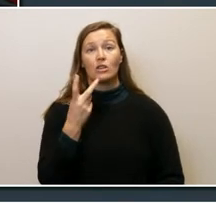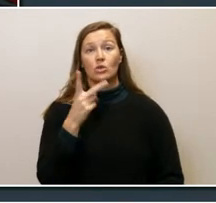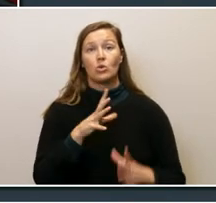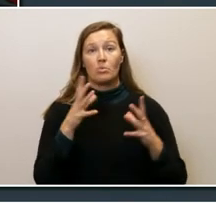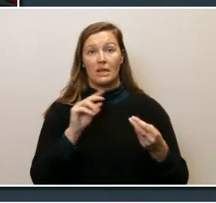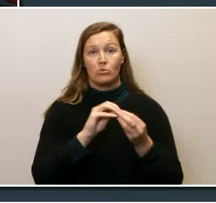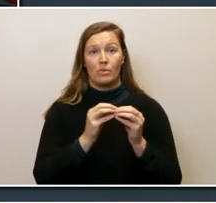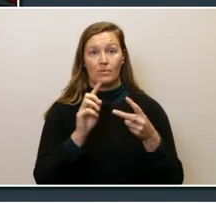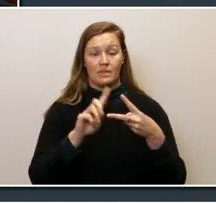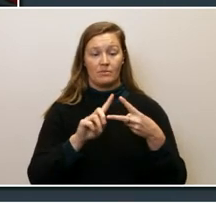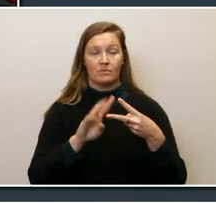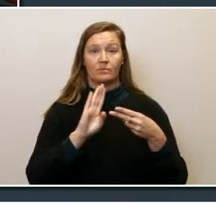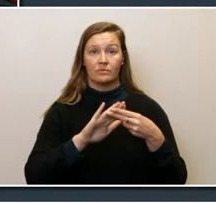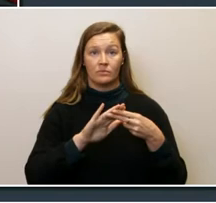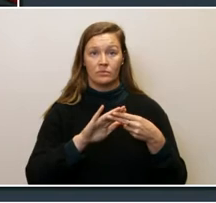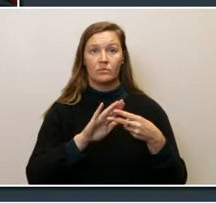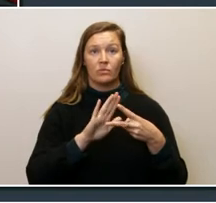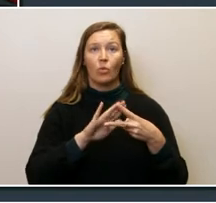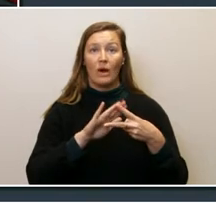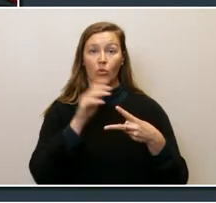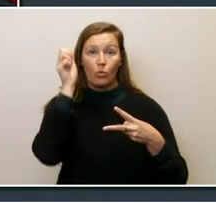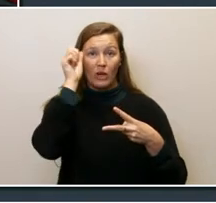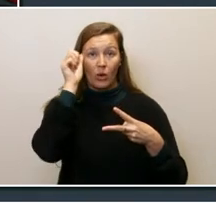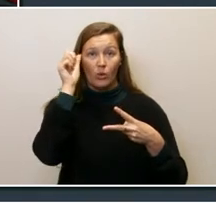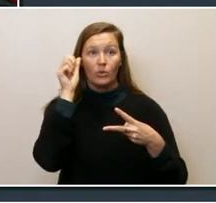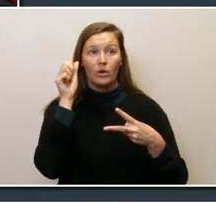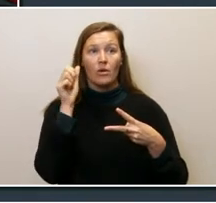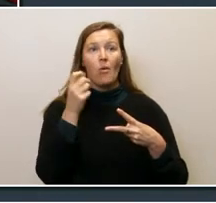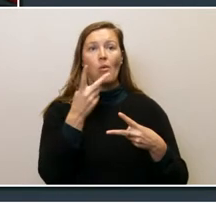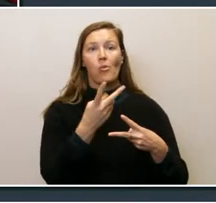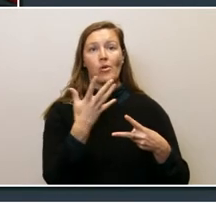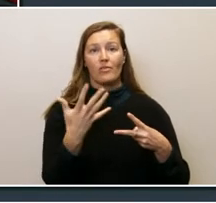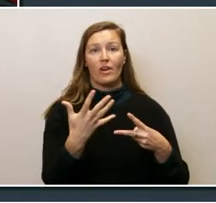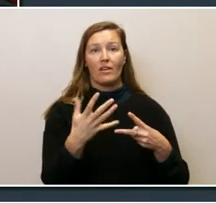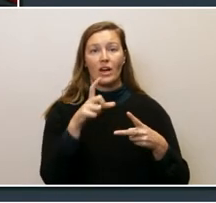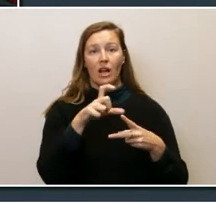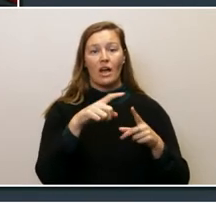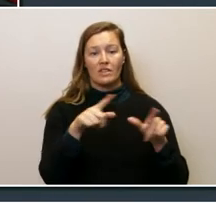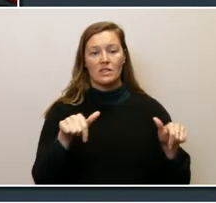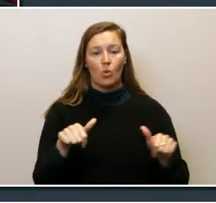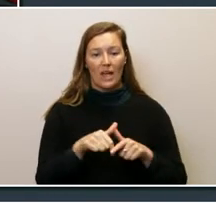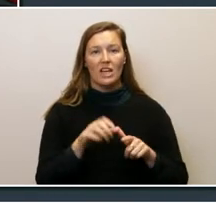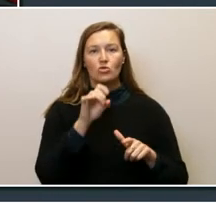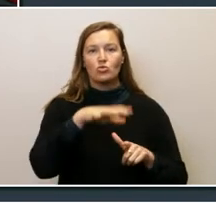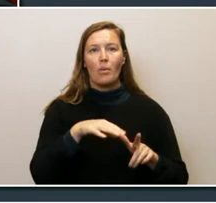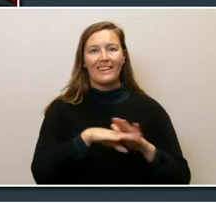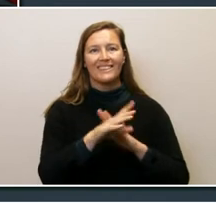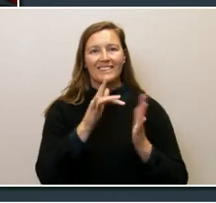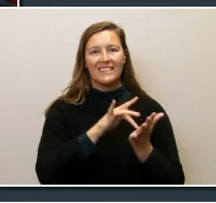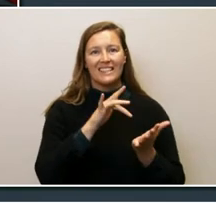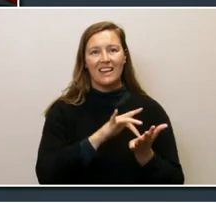main problems you've got there, one we're aware of, and that is the property at 25 Clive Square, a drop-in centre owned by Kāinga Ora and leased by